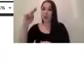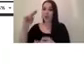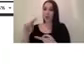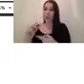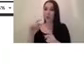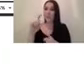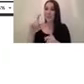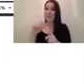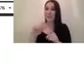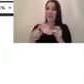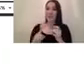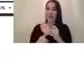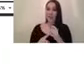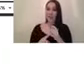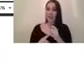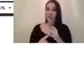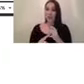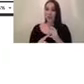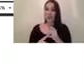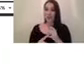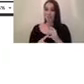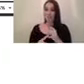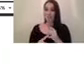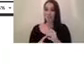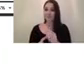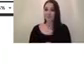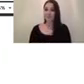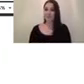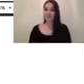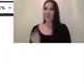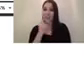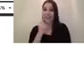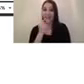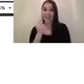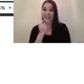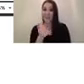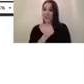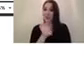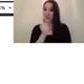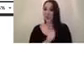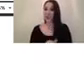CPU load, and well, the easy of usage.